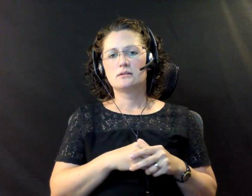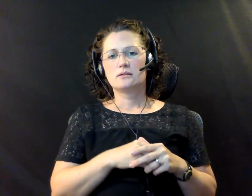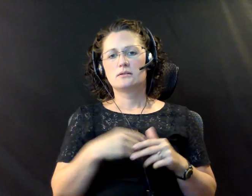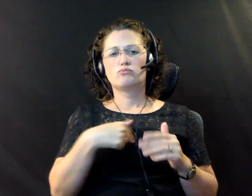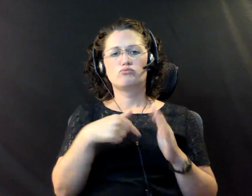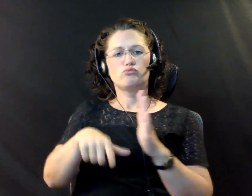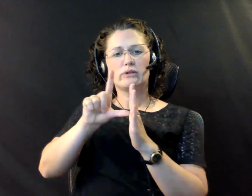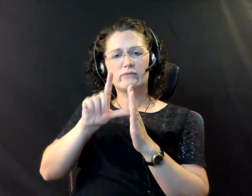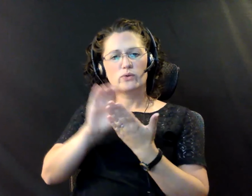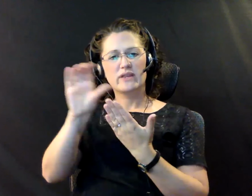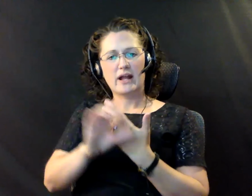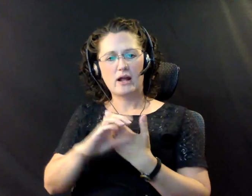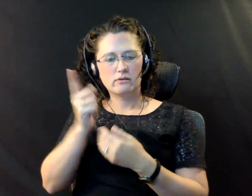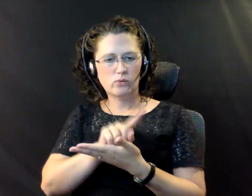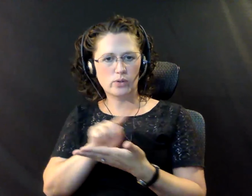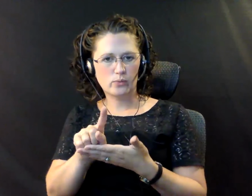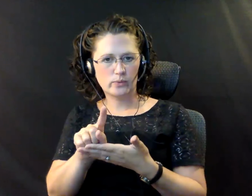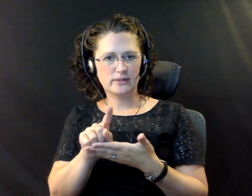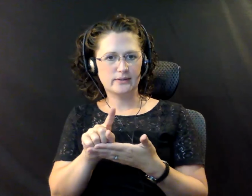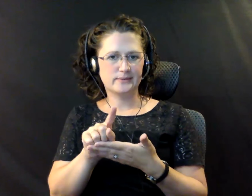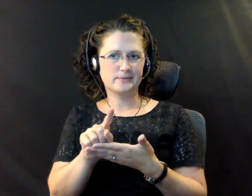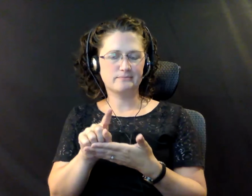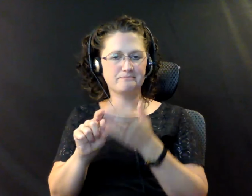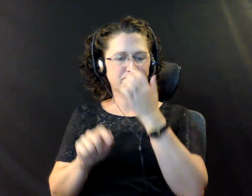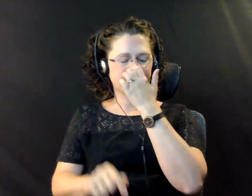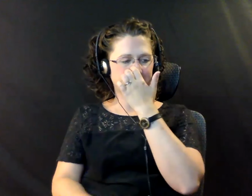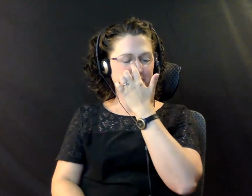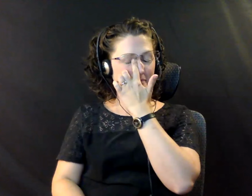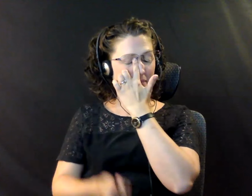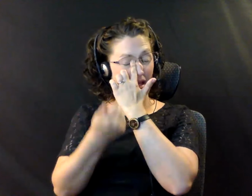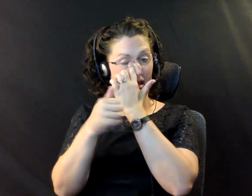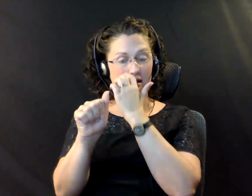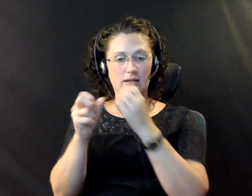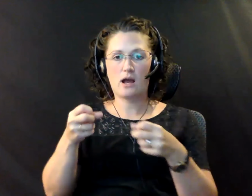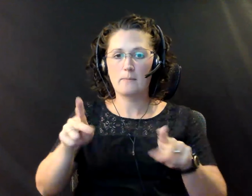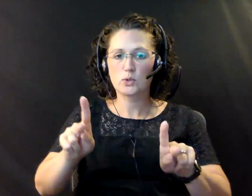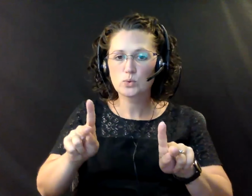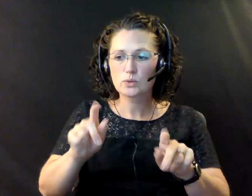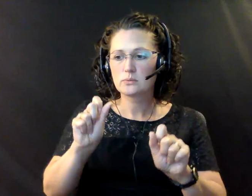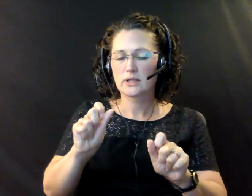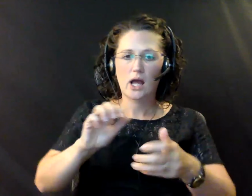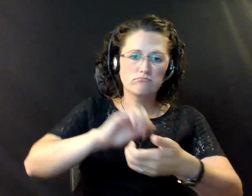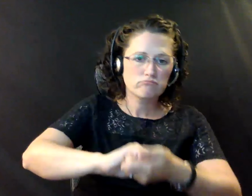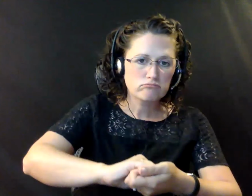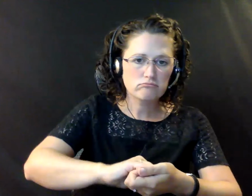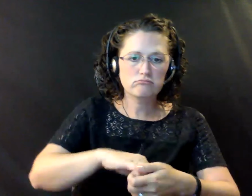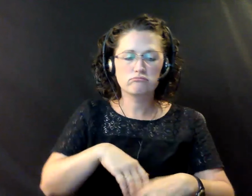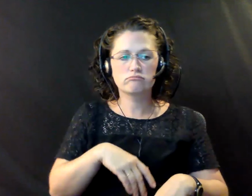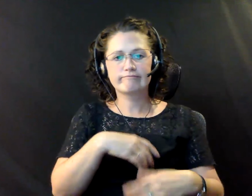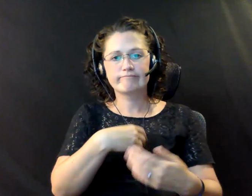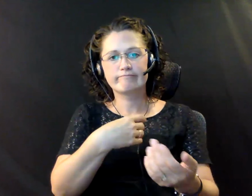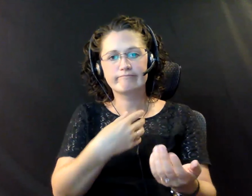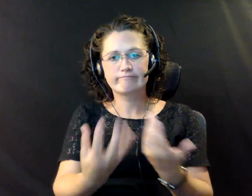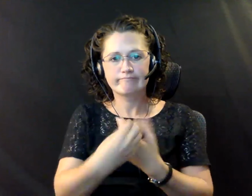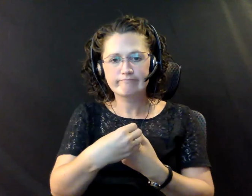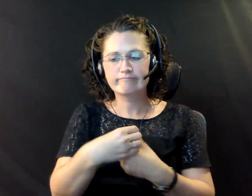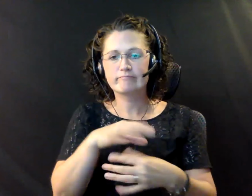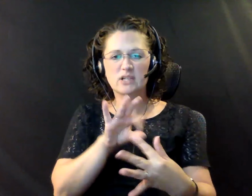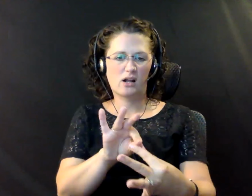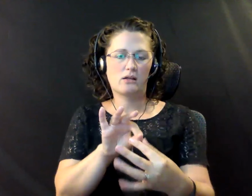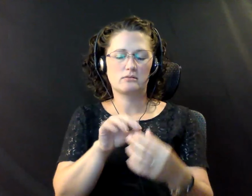the calendar for the week for any opportunities to engage. We look at some of the strategic work that